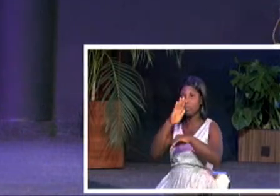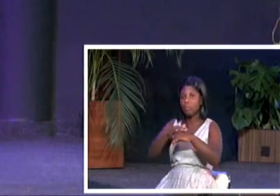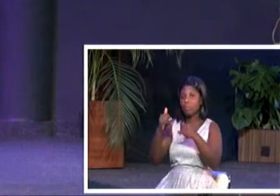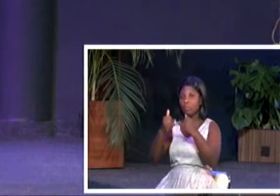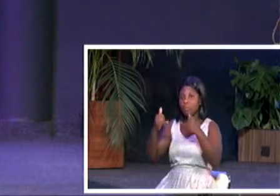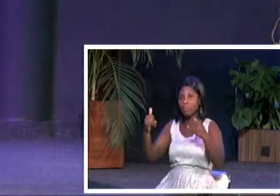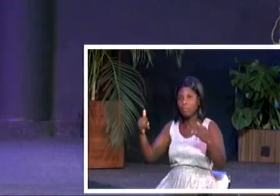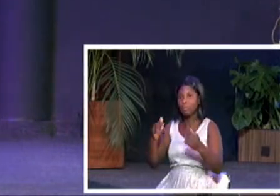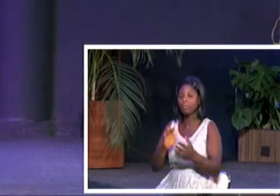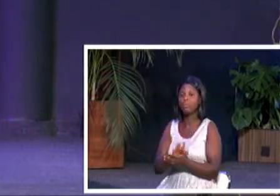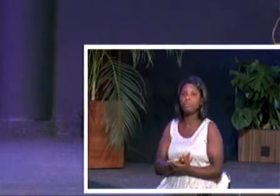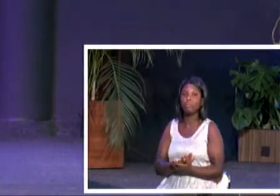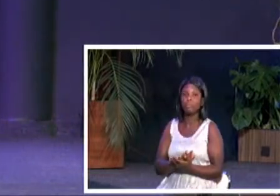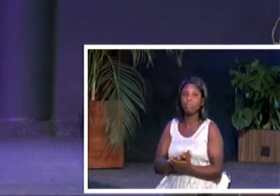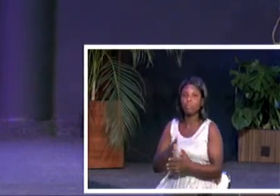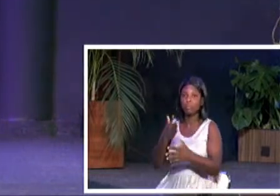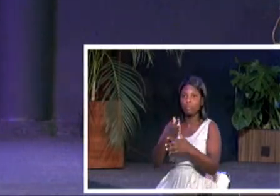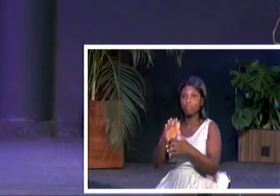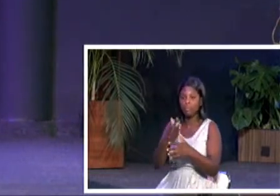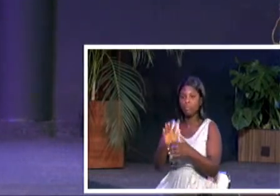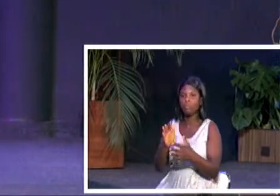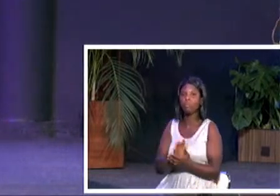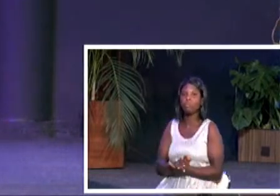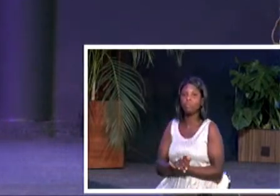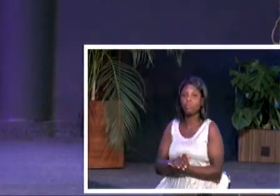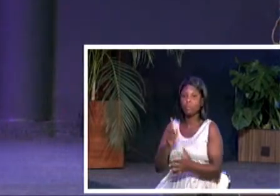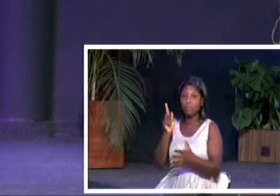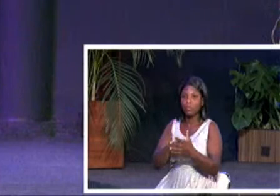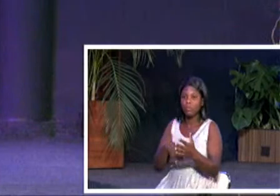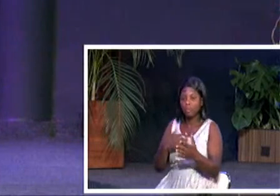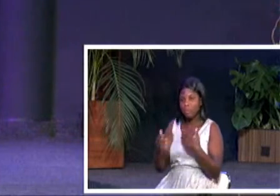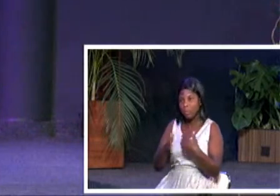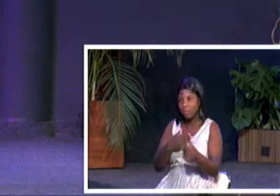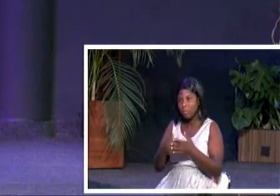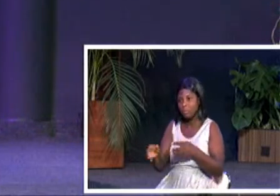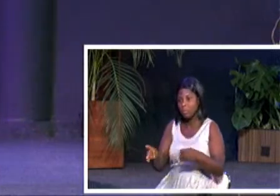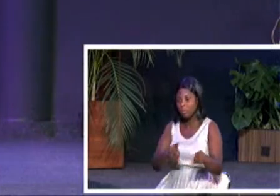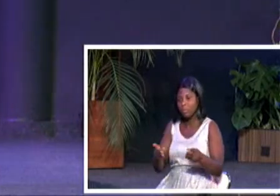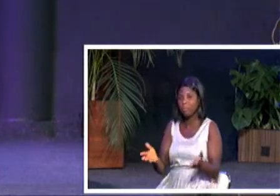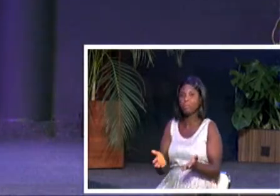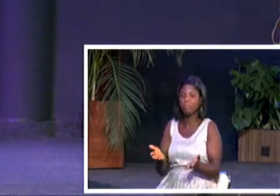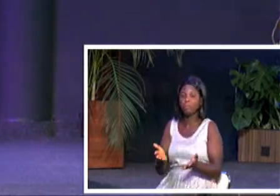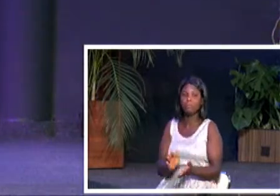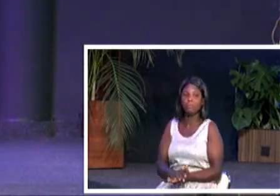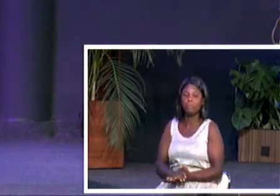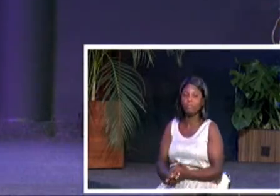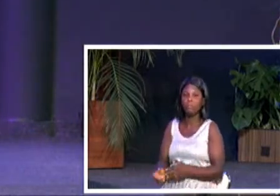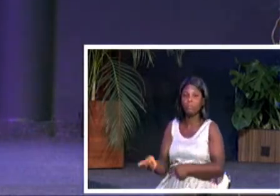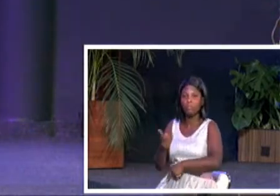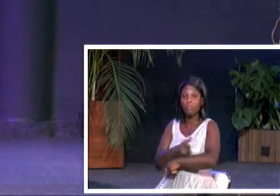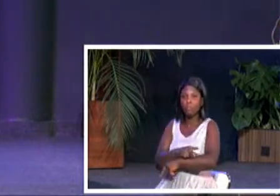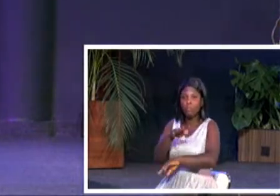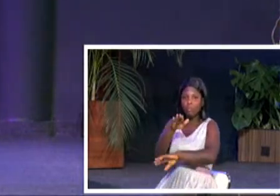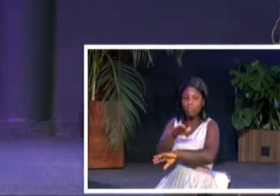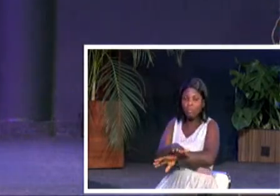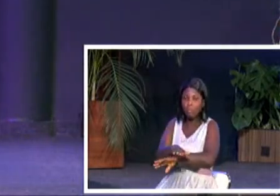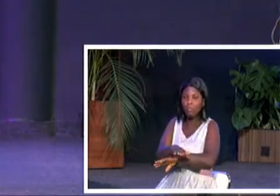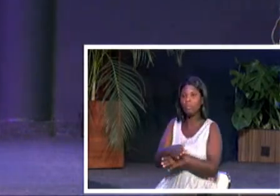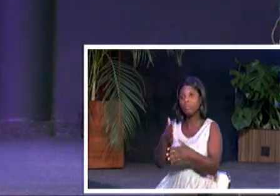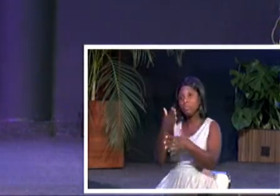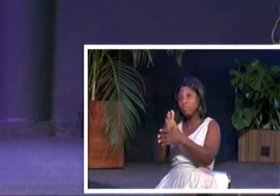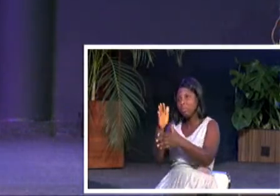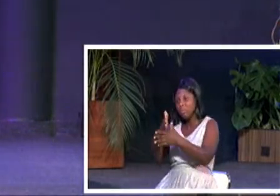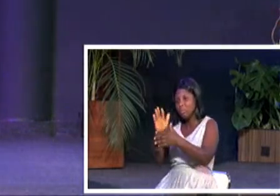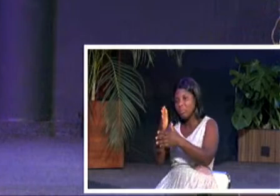our season finale of our fantastic PCH. Tonight, we'll be sharing with you